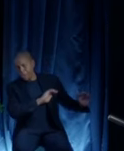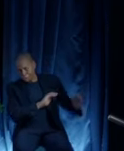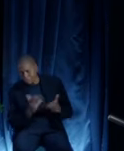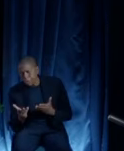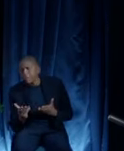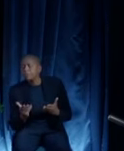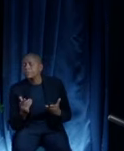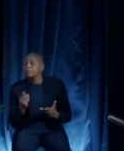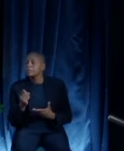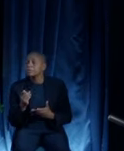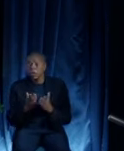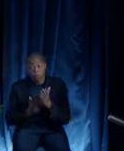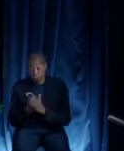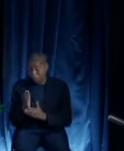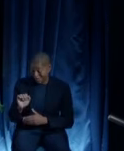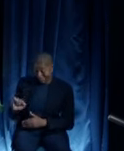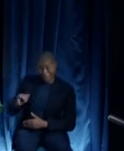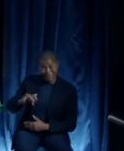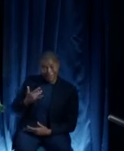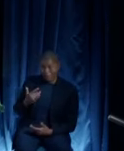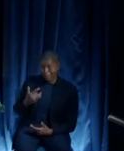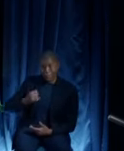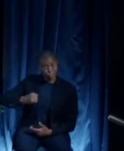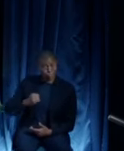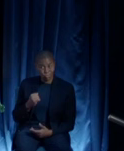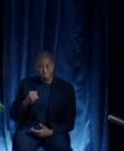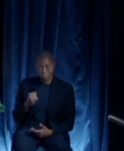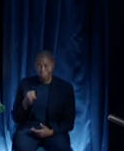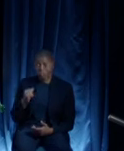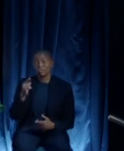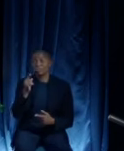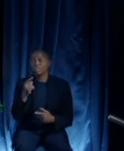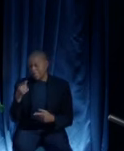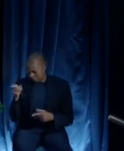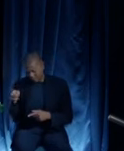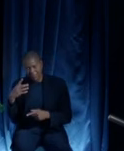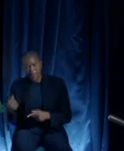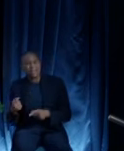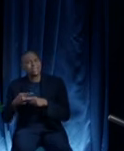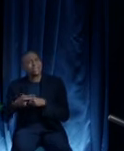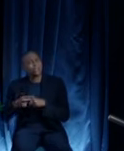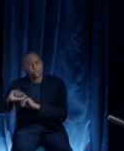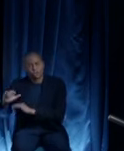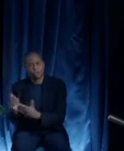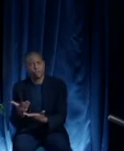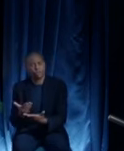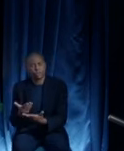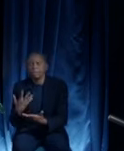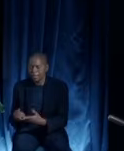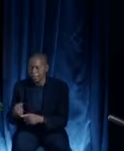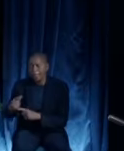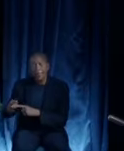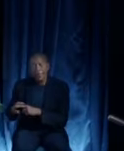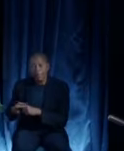There had throughout James's life in Scotland been English servants in his household. He has a group of English